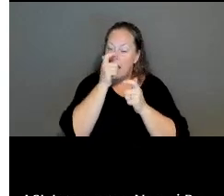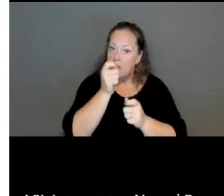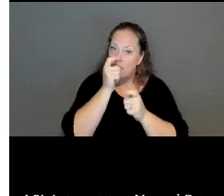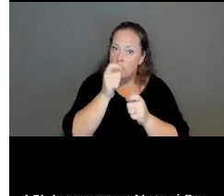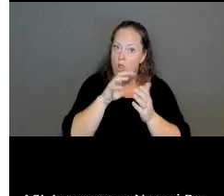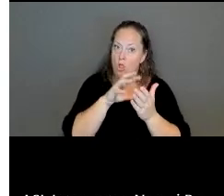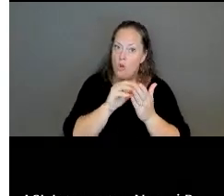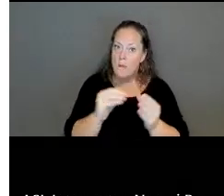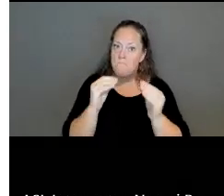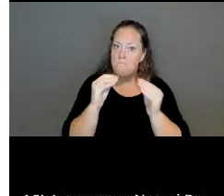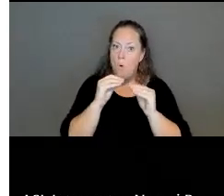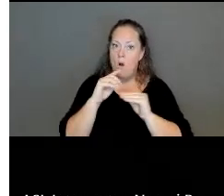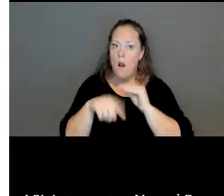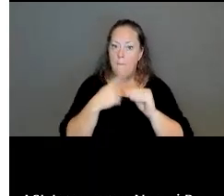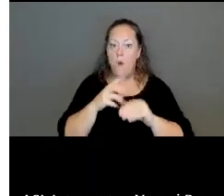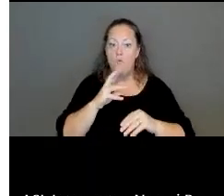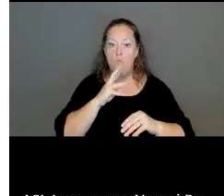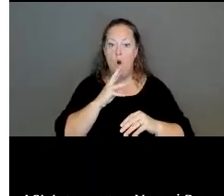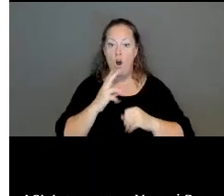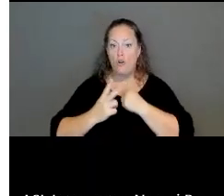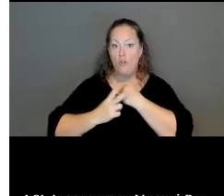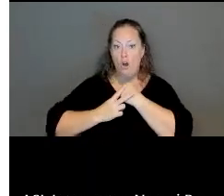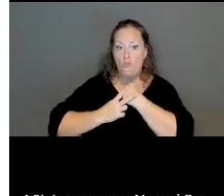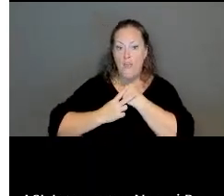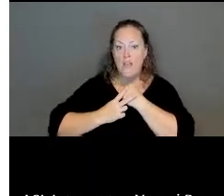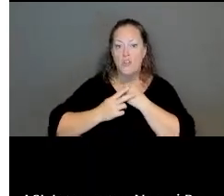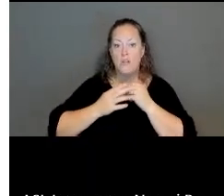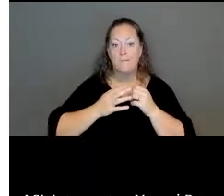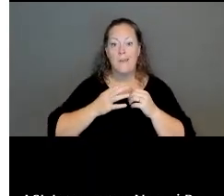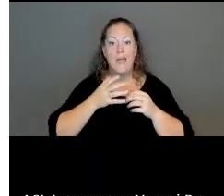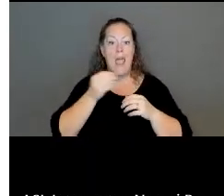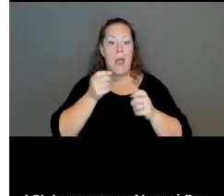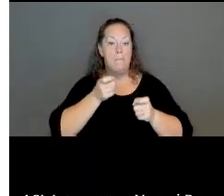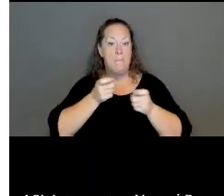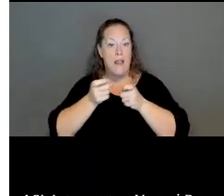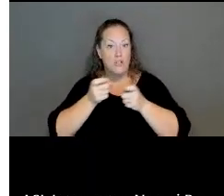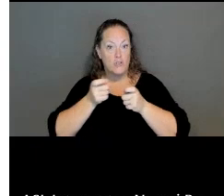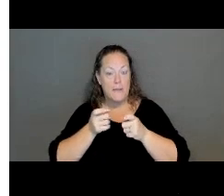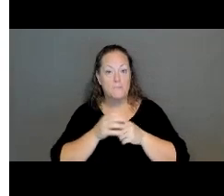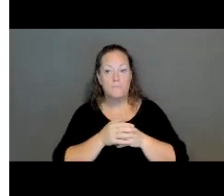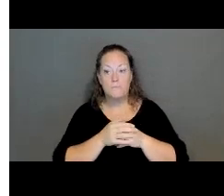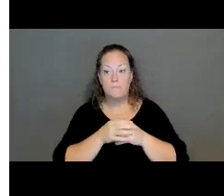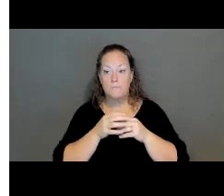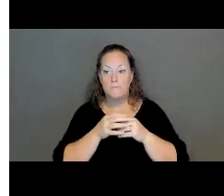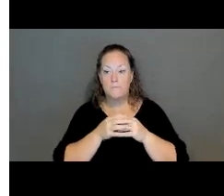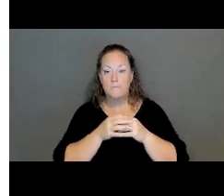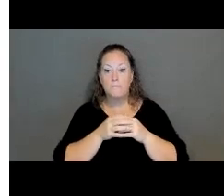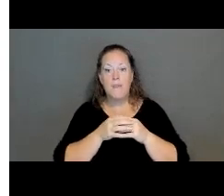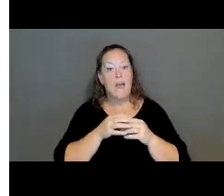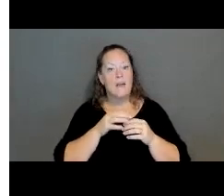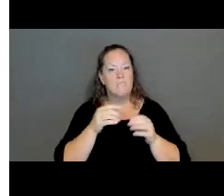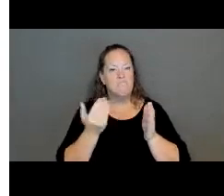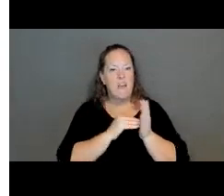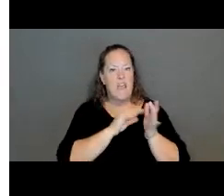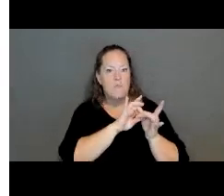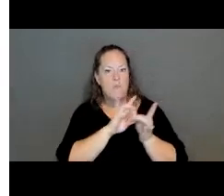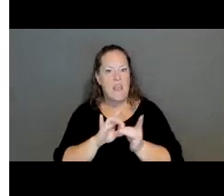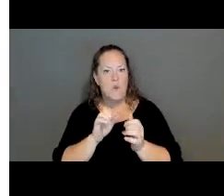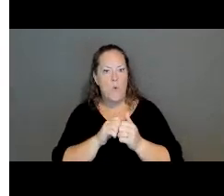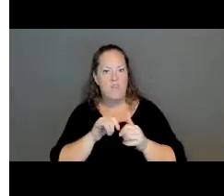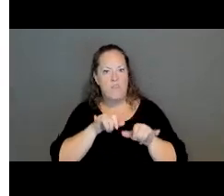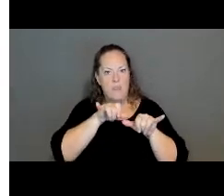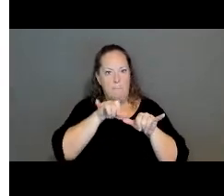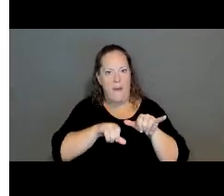learning about water conservation and management. Again, related to the patterns that we